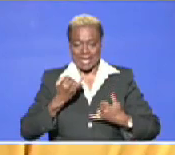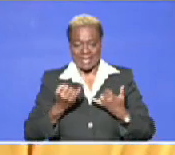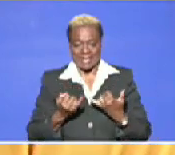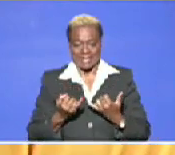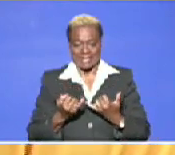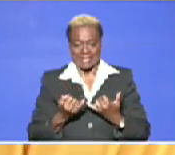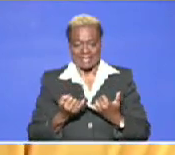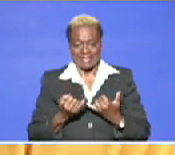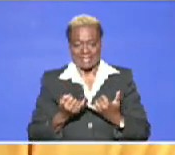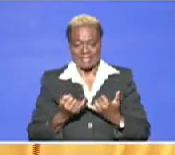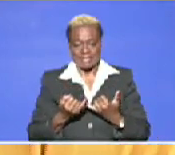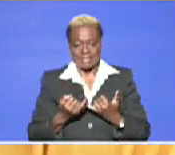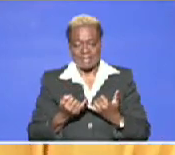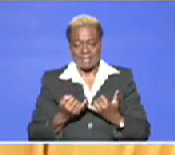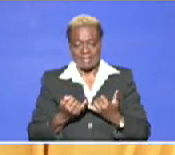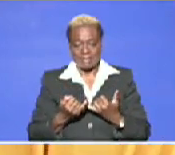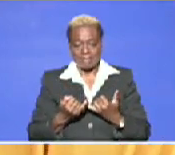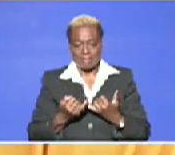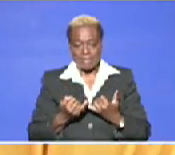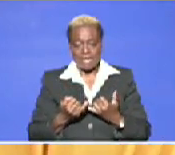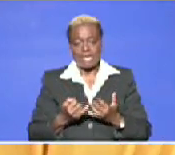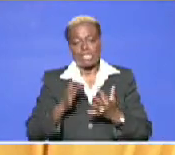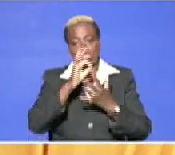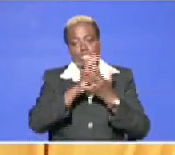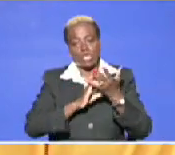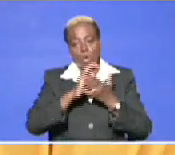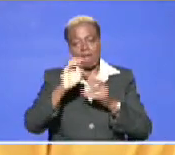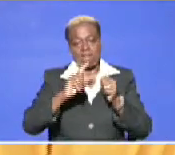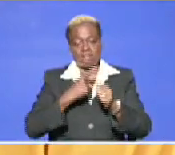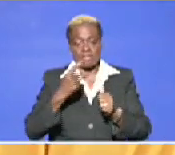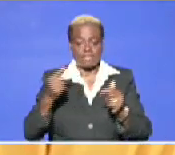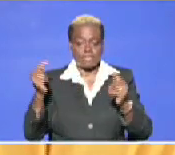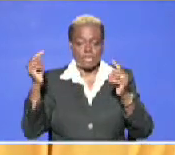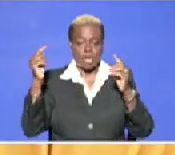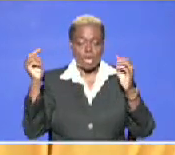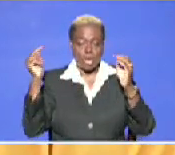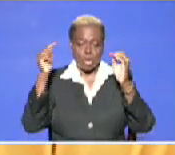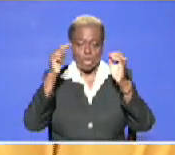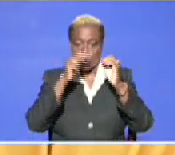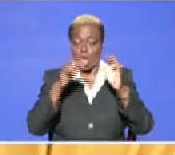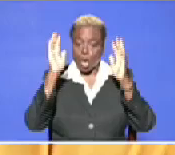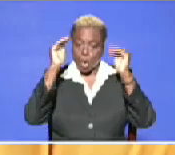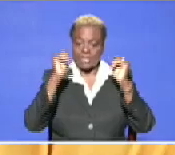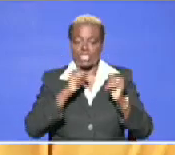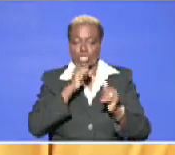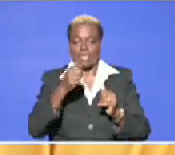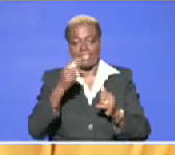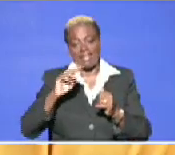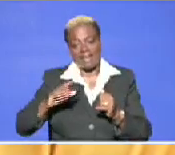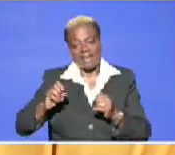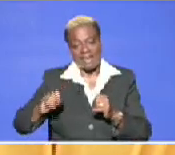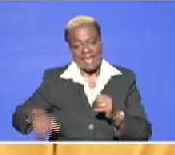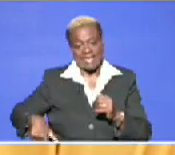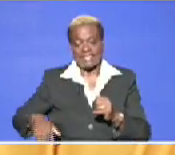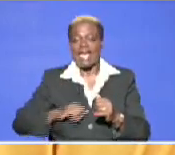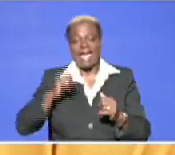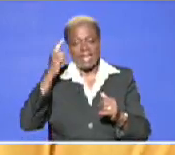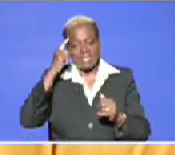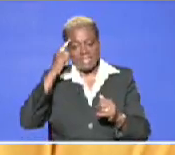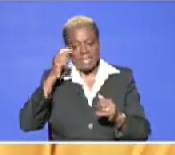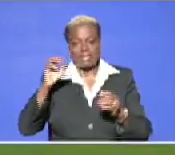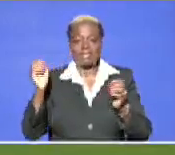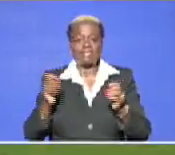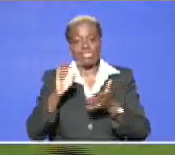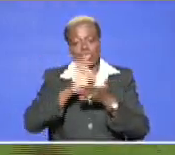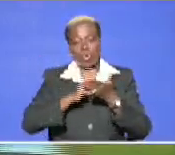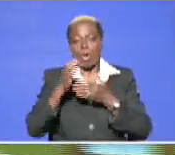Yeah, it was quite a joy. It was quite a joy to score my first goal, and I hope it's not the last. I think I'm going to score a lot more for the team and help the team go